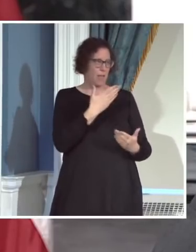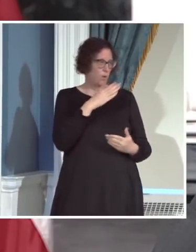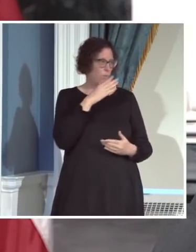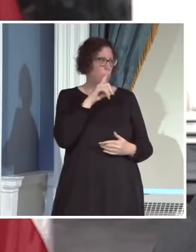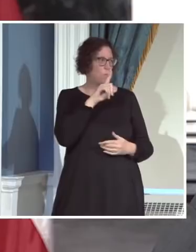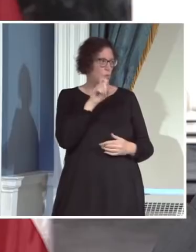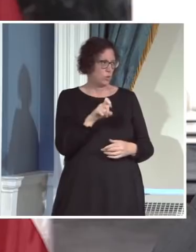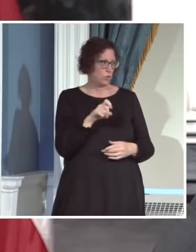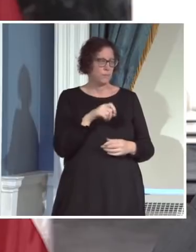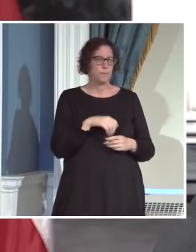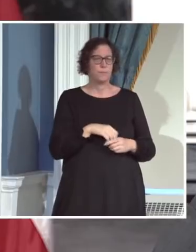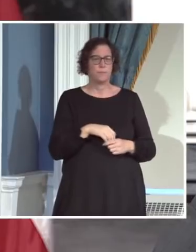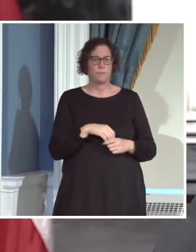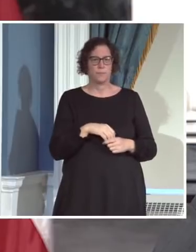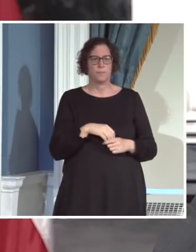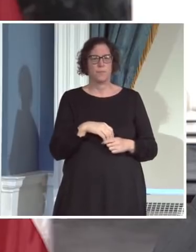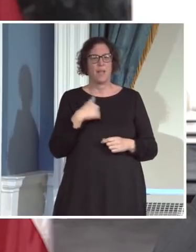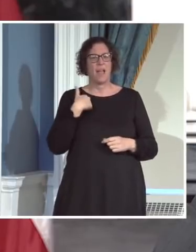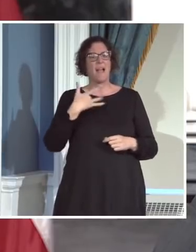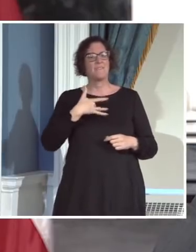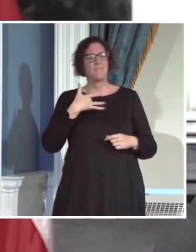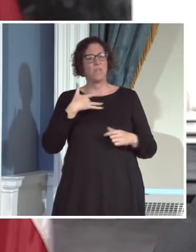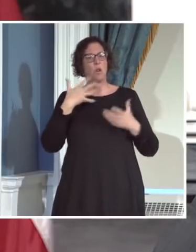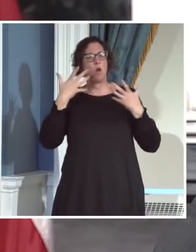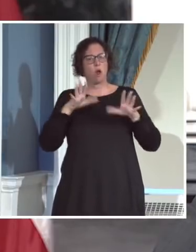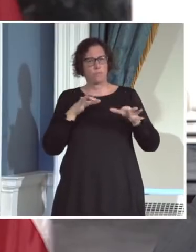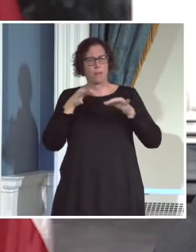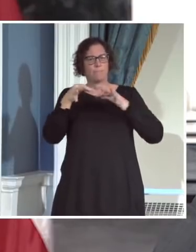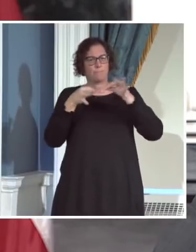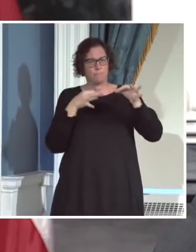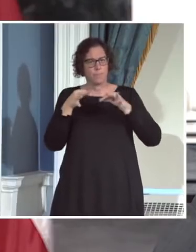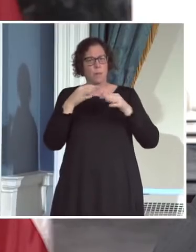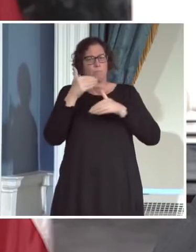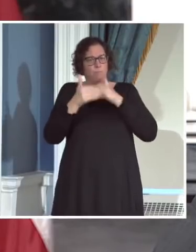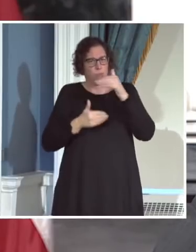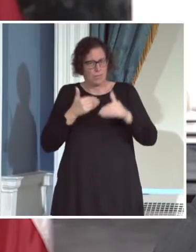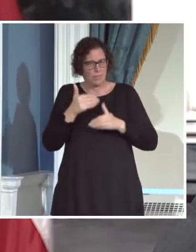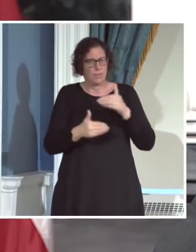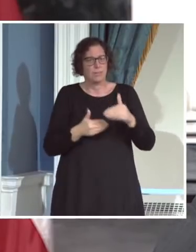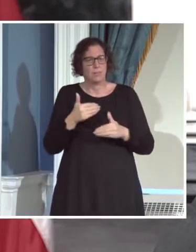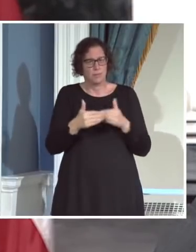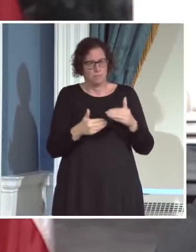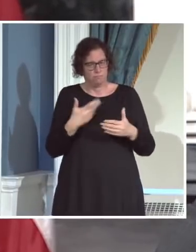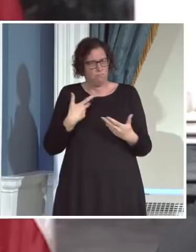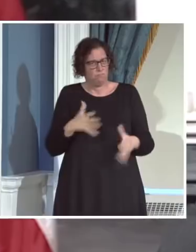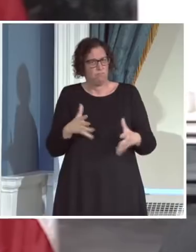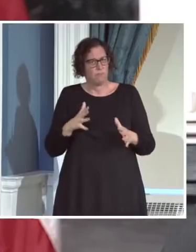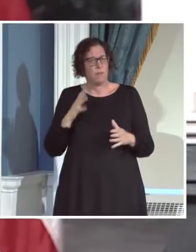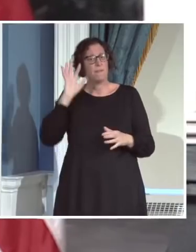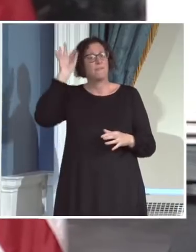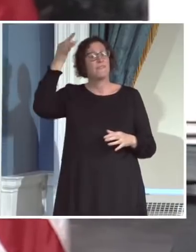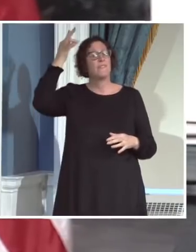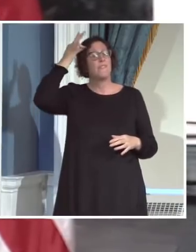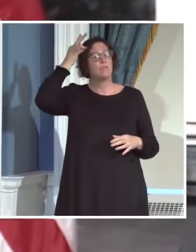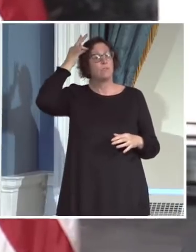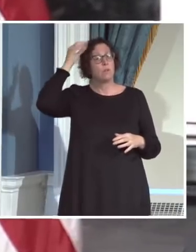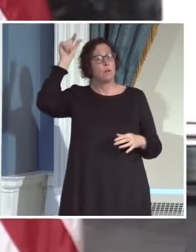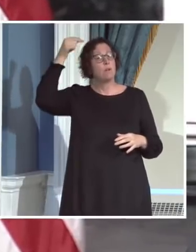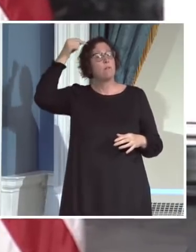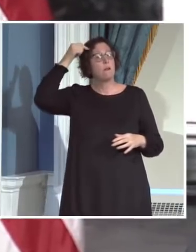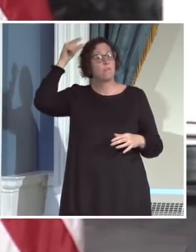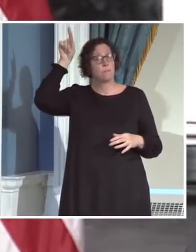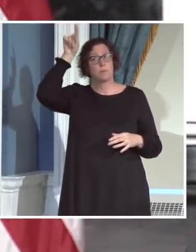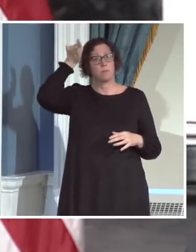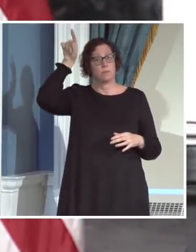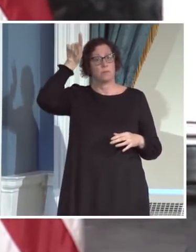proceeding. The federal government, through FEMA, is constantly providing us